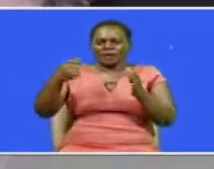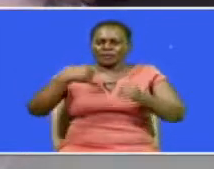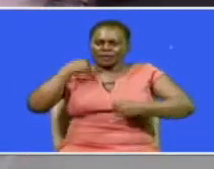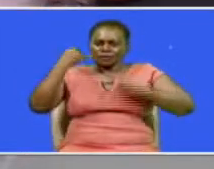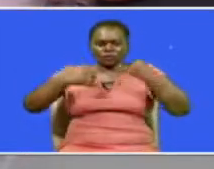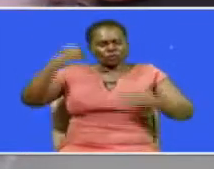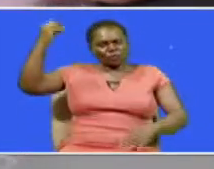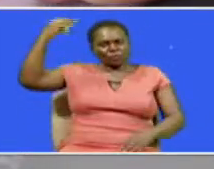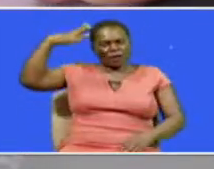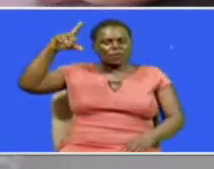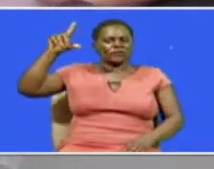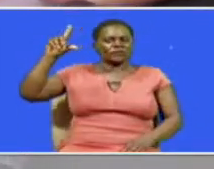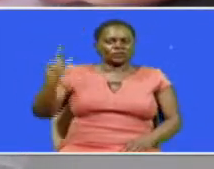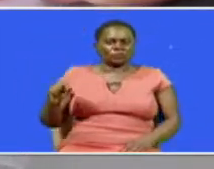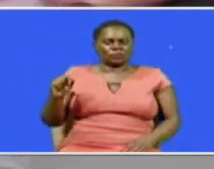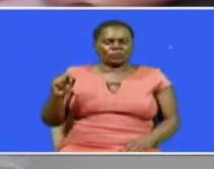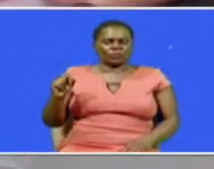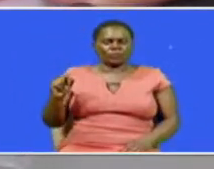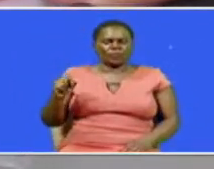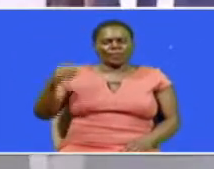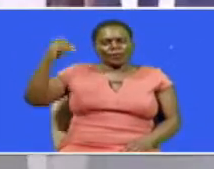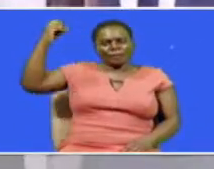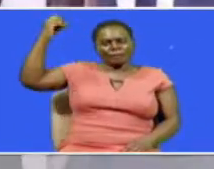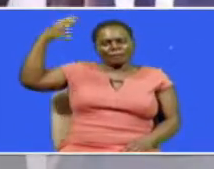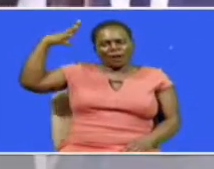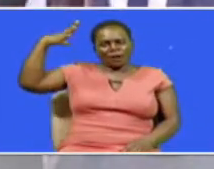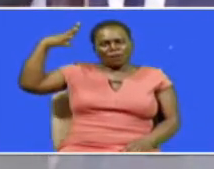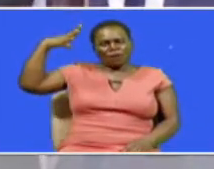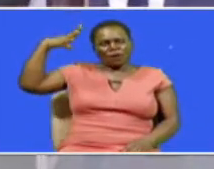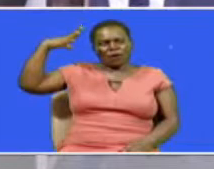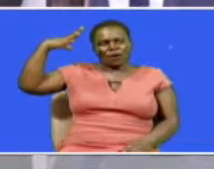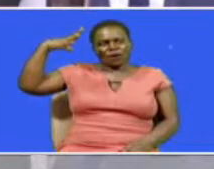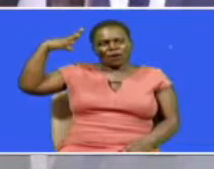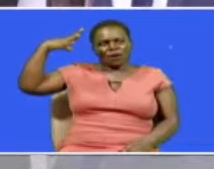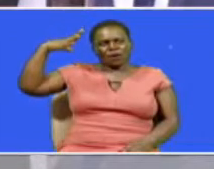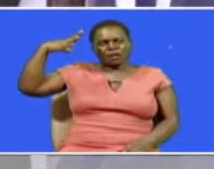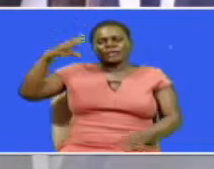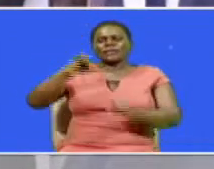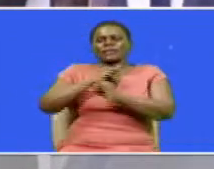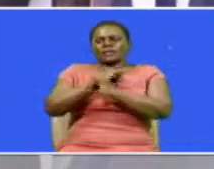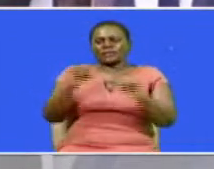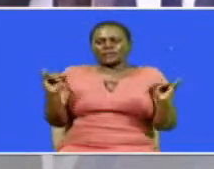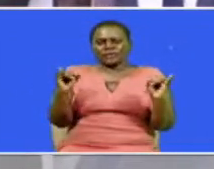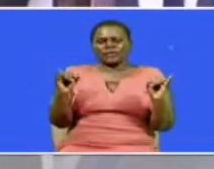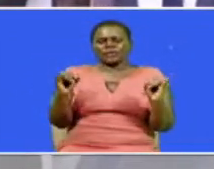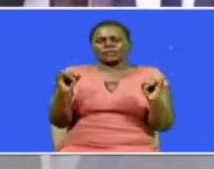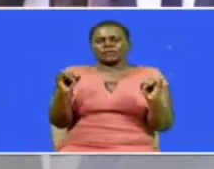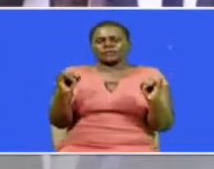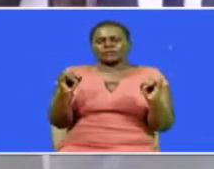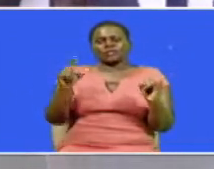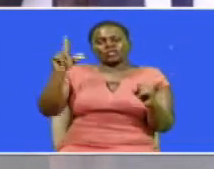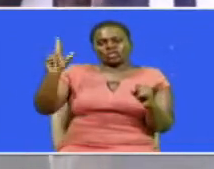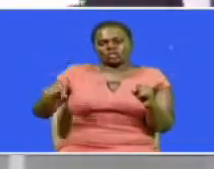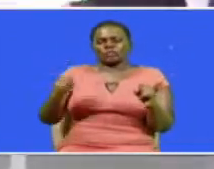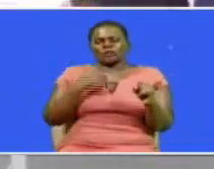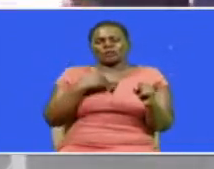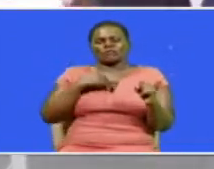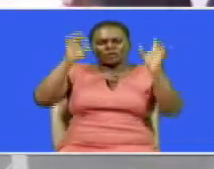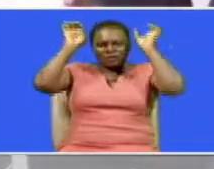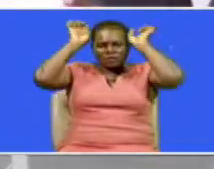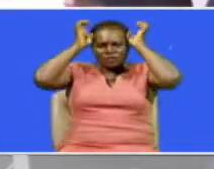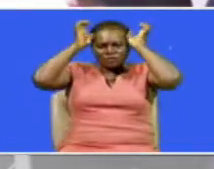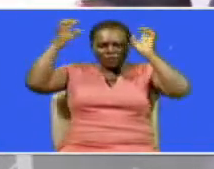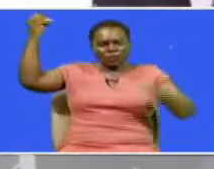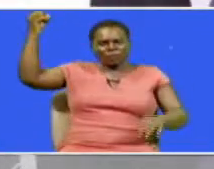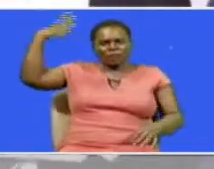enjoy power at a lower cost. The energy is hydropower, which is considered clean, reliable, and affordable. Ethiopia